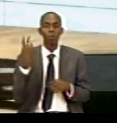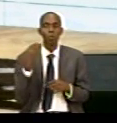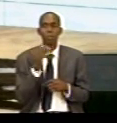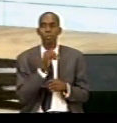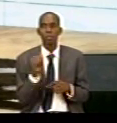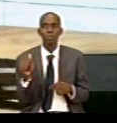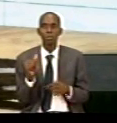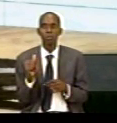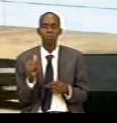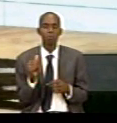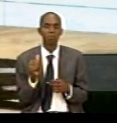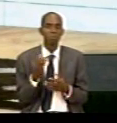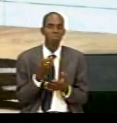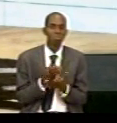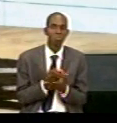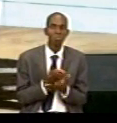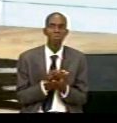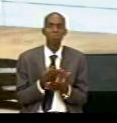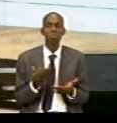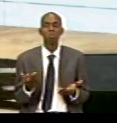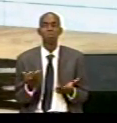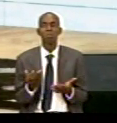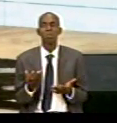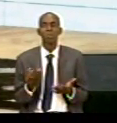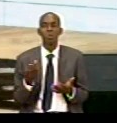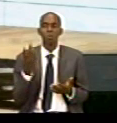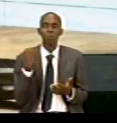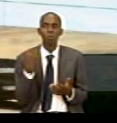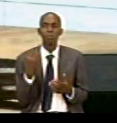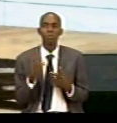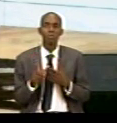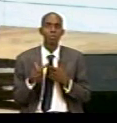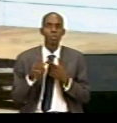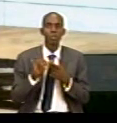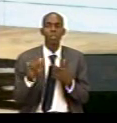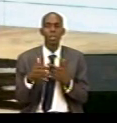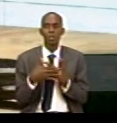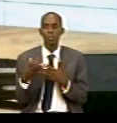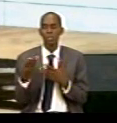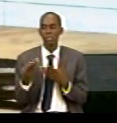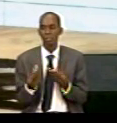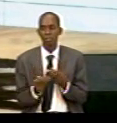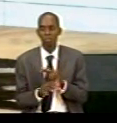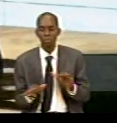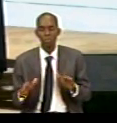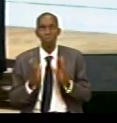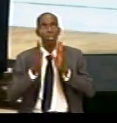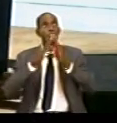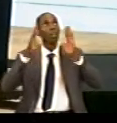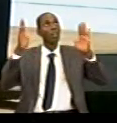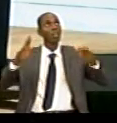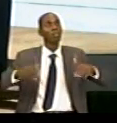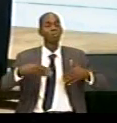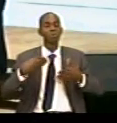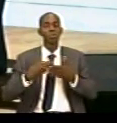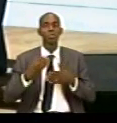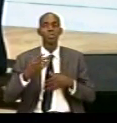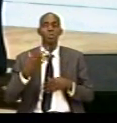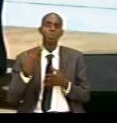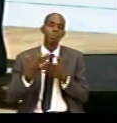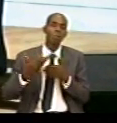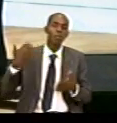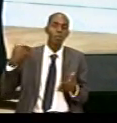in commerce, your heart was pursuing after the dust and the sand of the world before, and you